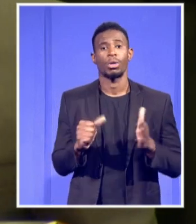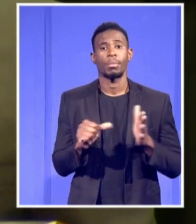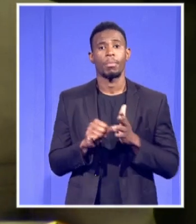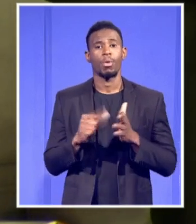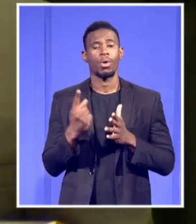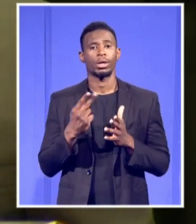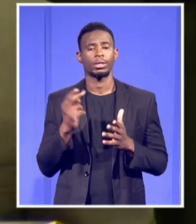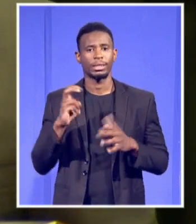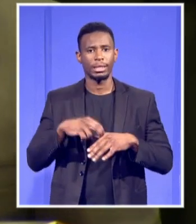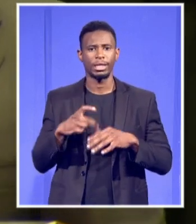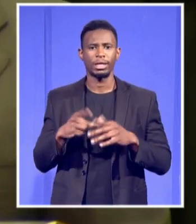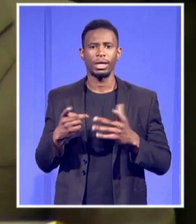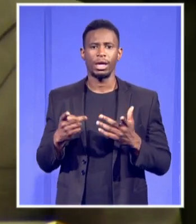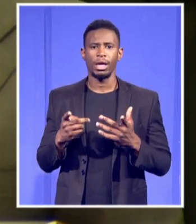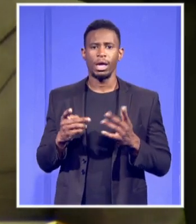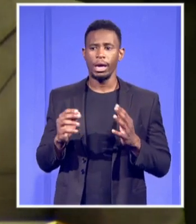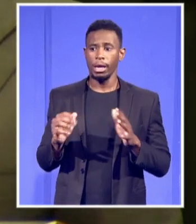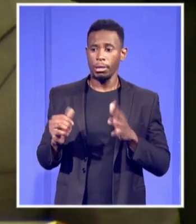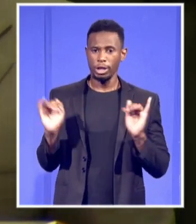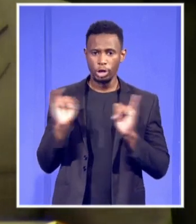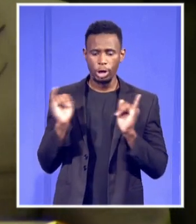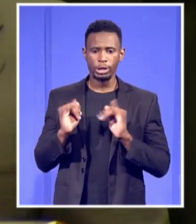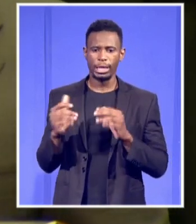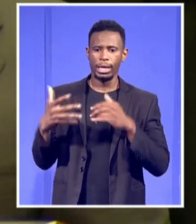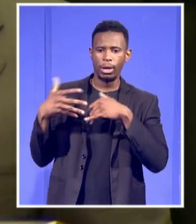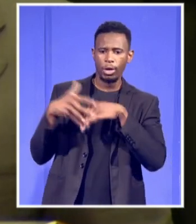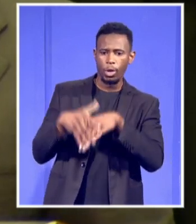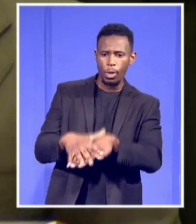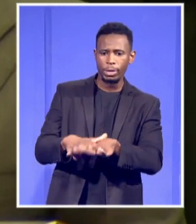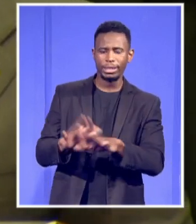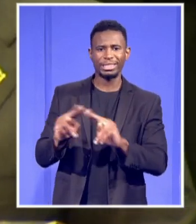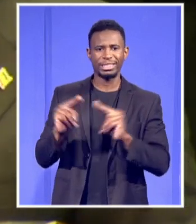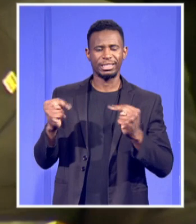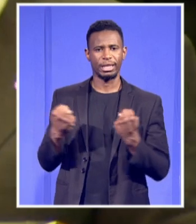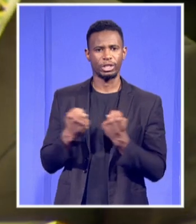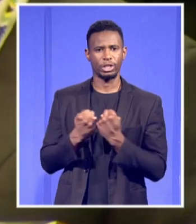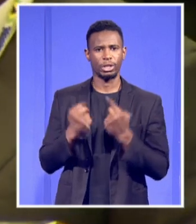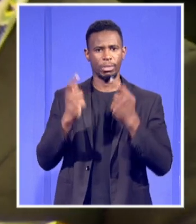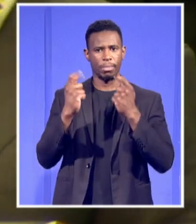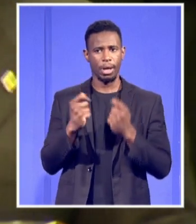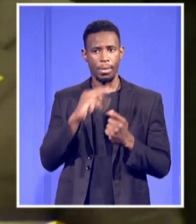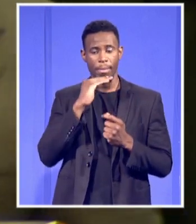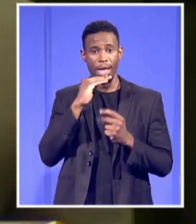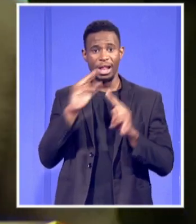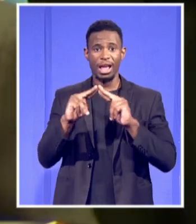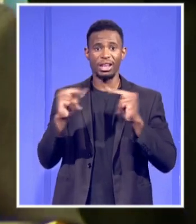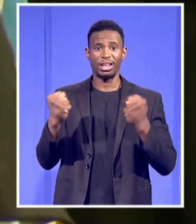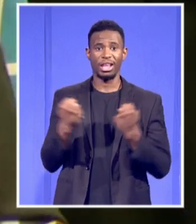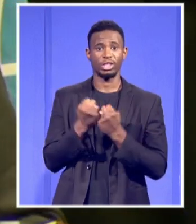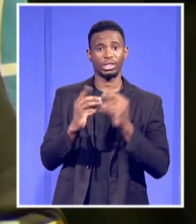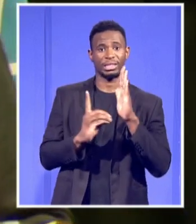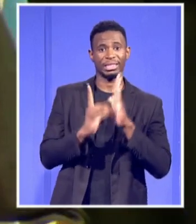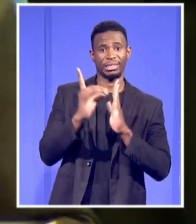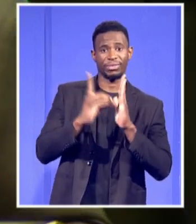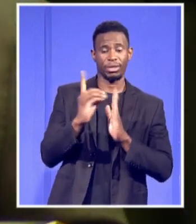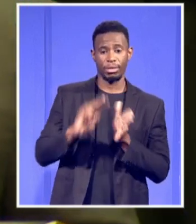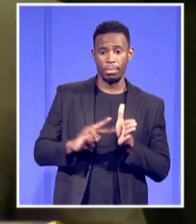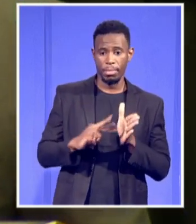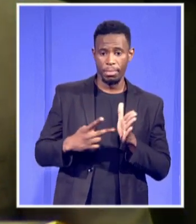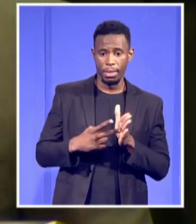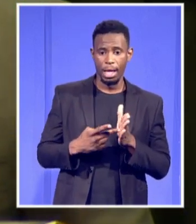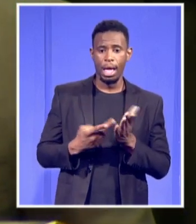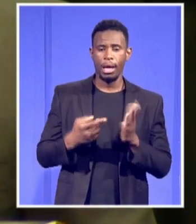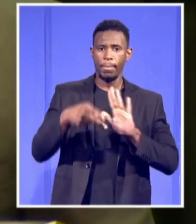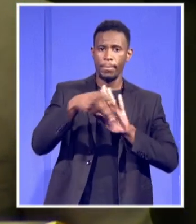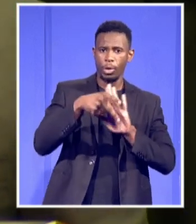integrated national urban and housing policies, which prioritizes the implementation of national development plans, policies,